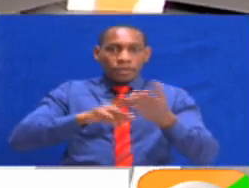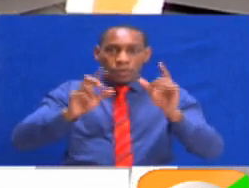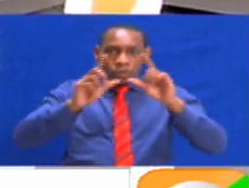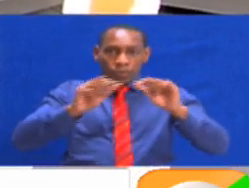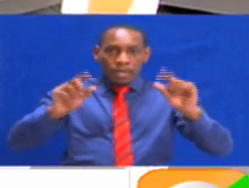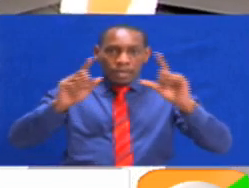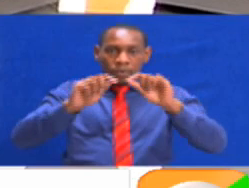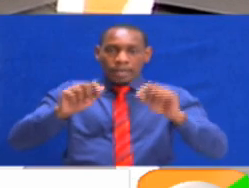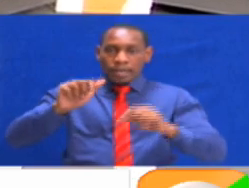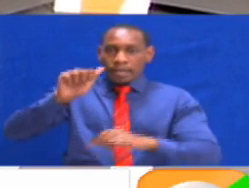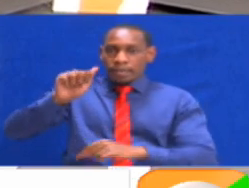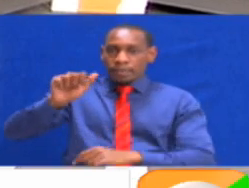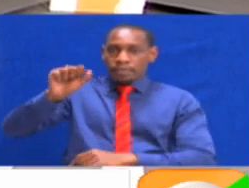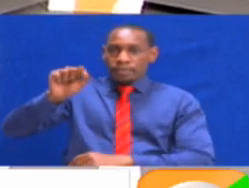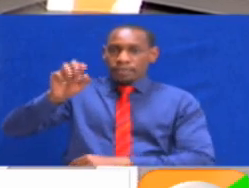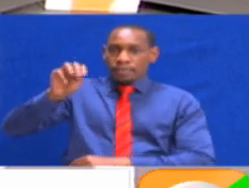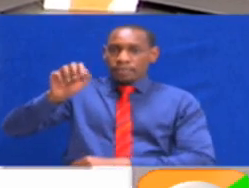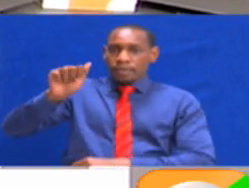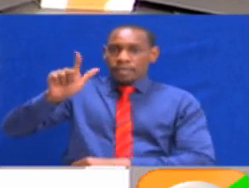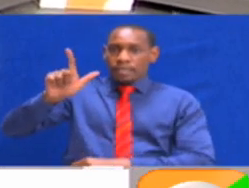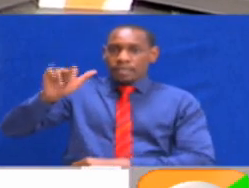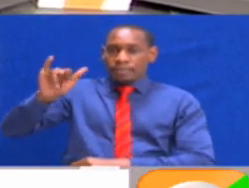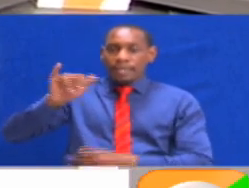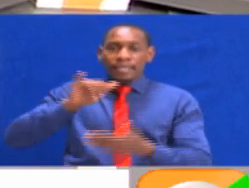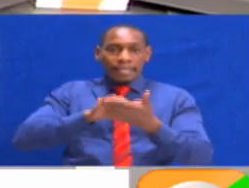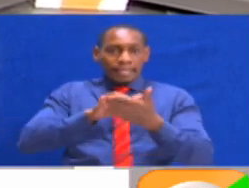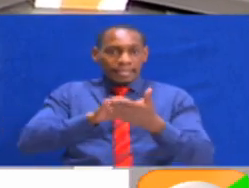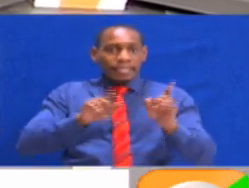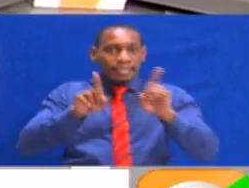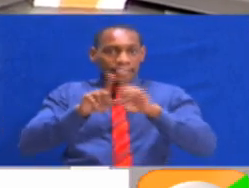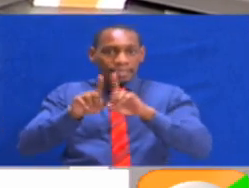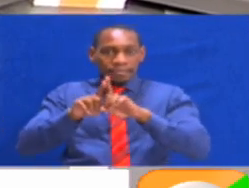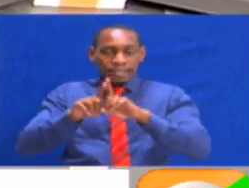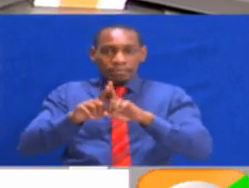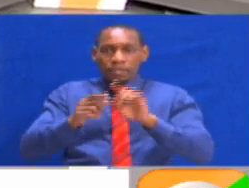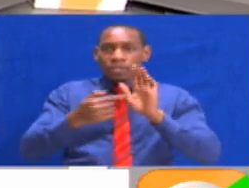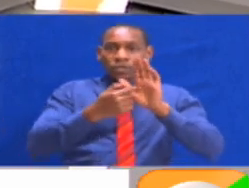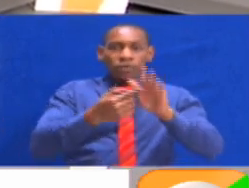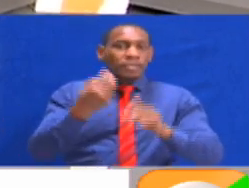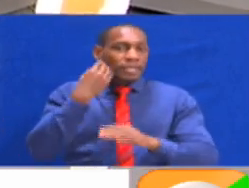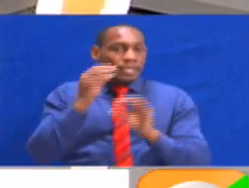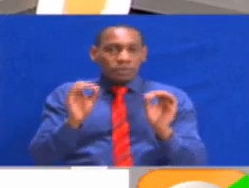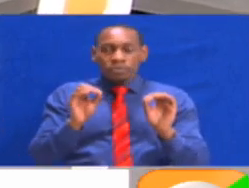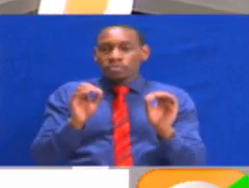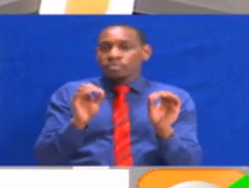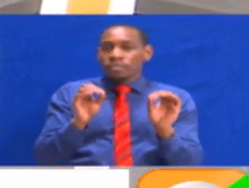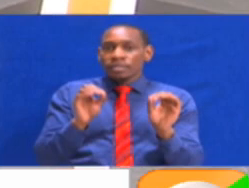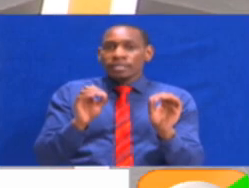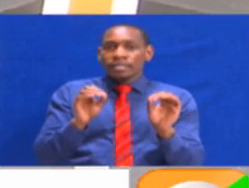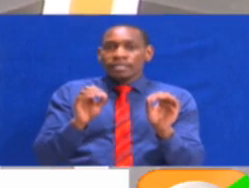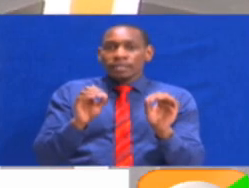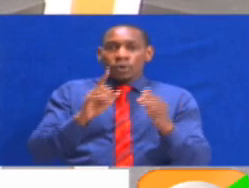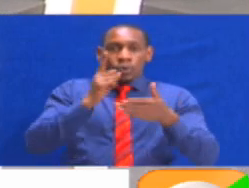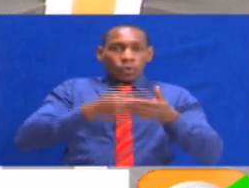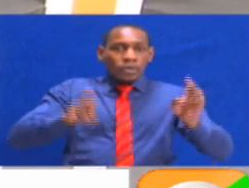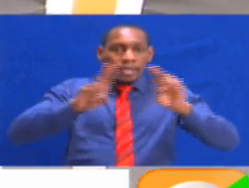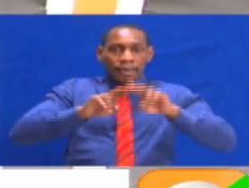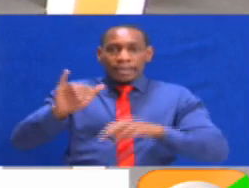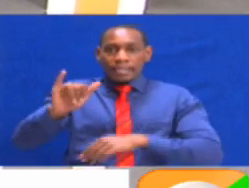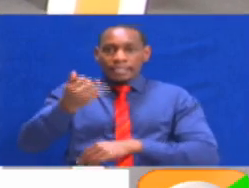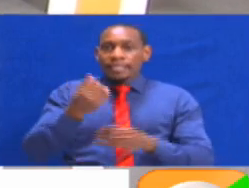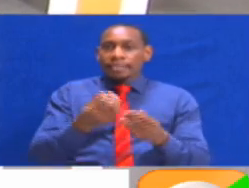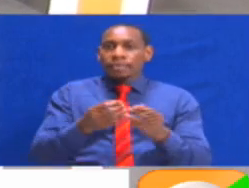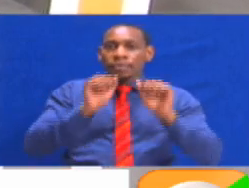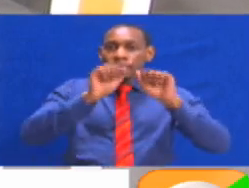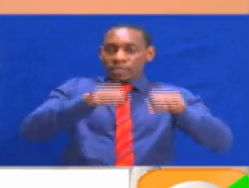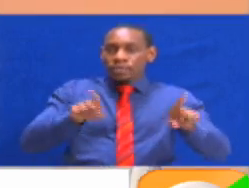said, that, listen, because this is asymptomatic and because we don't know where it is, what is happening in Eastleigh could very